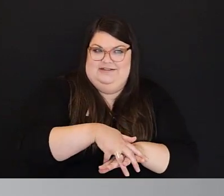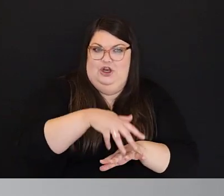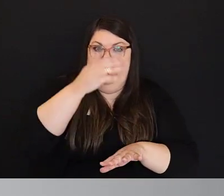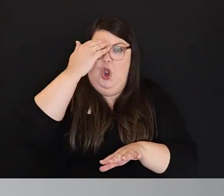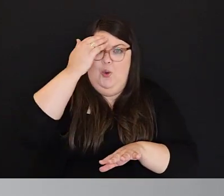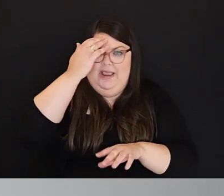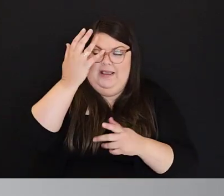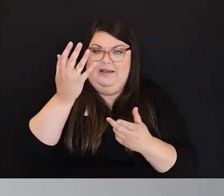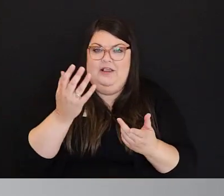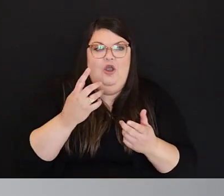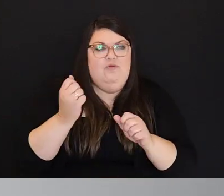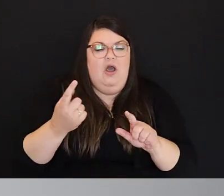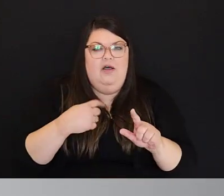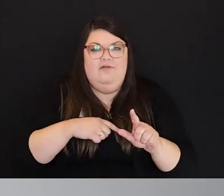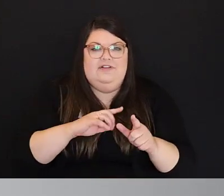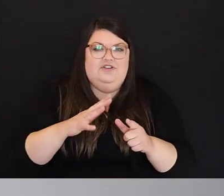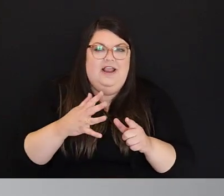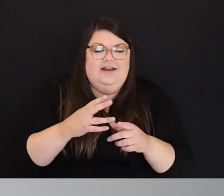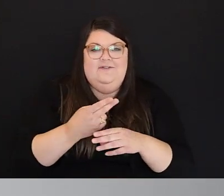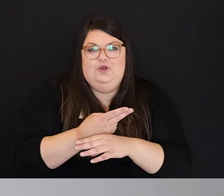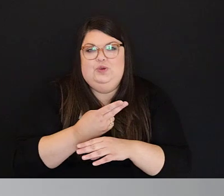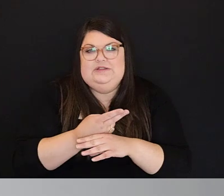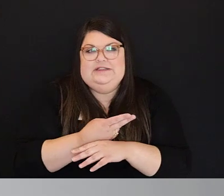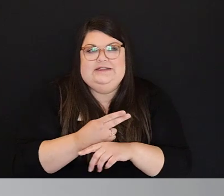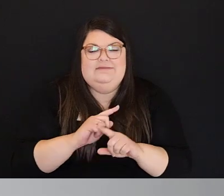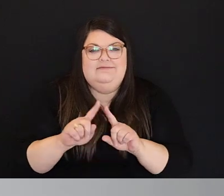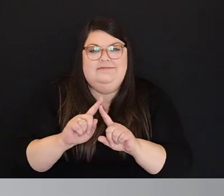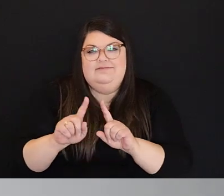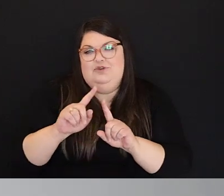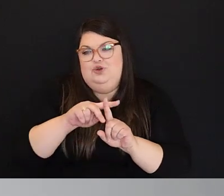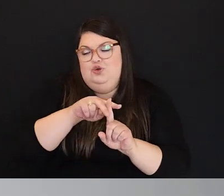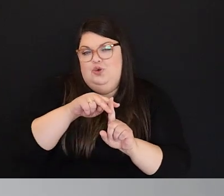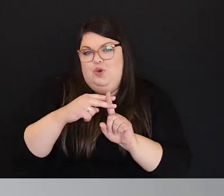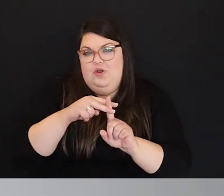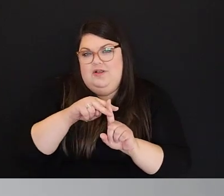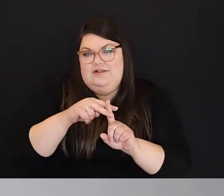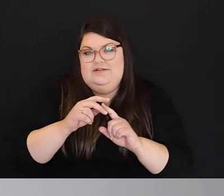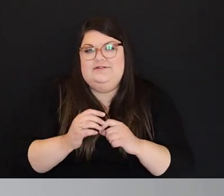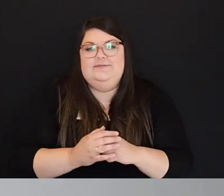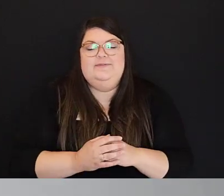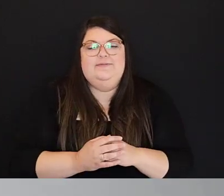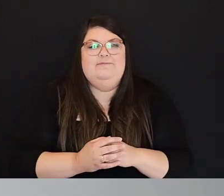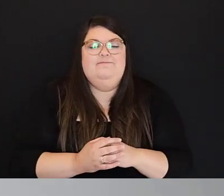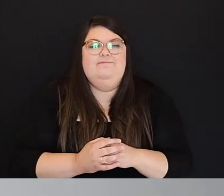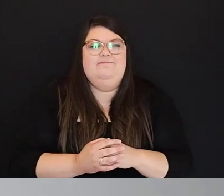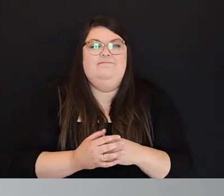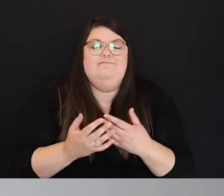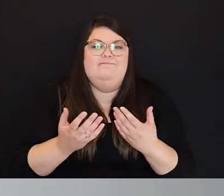we're all kind of using these tools to be